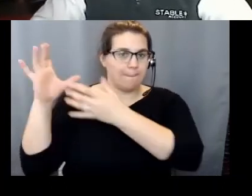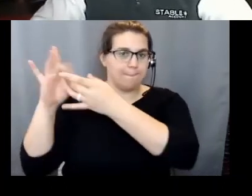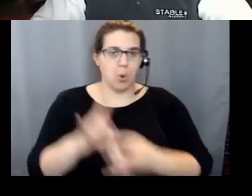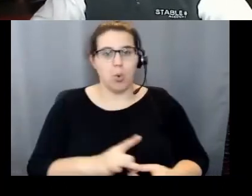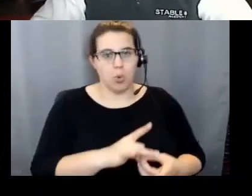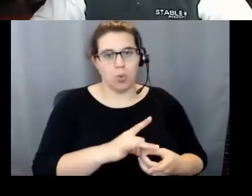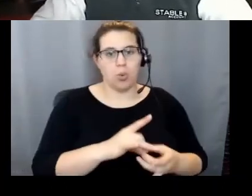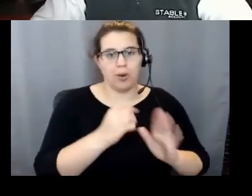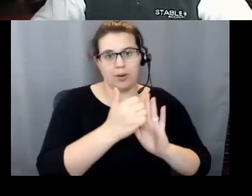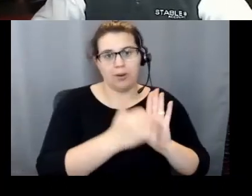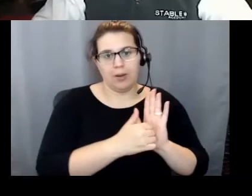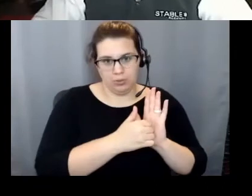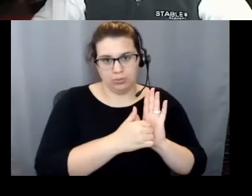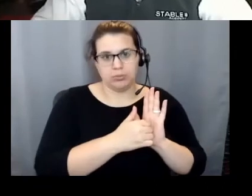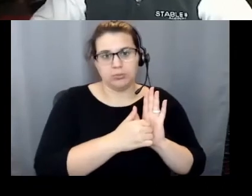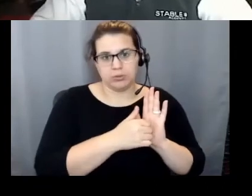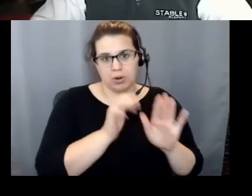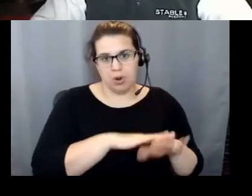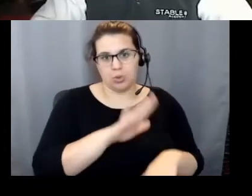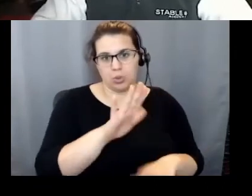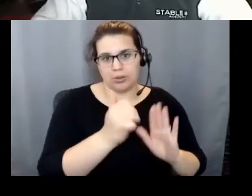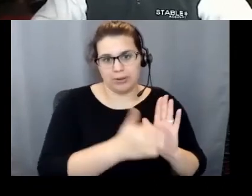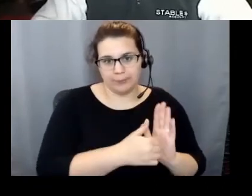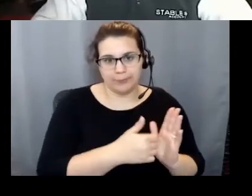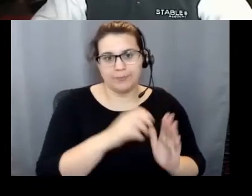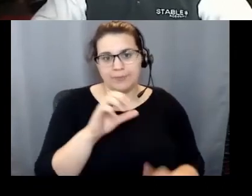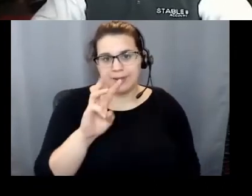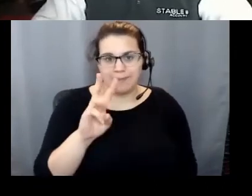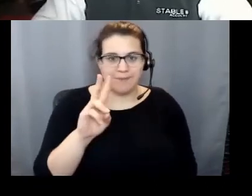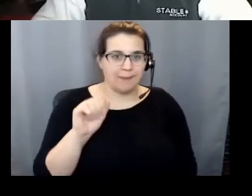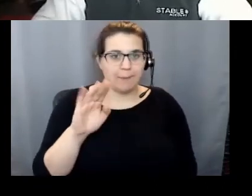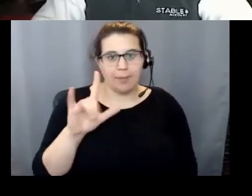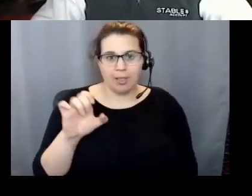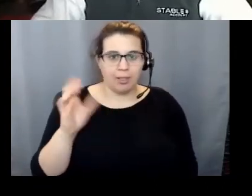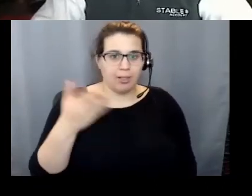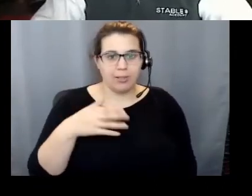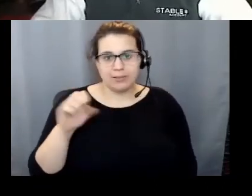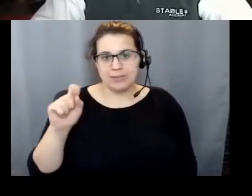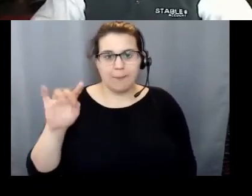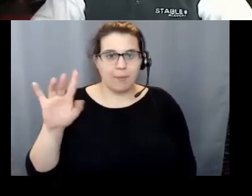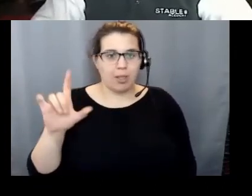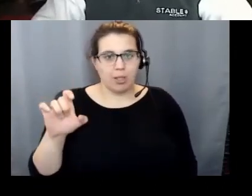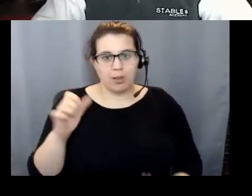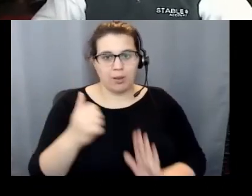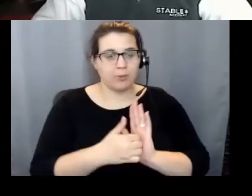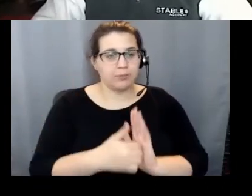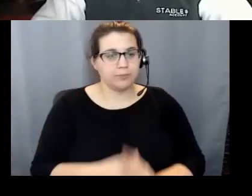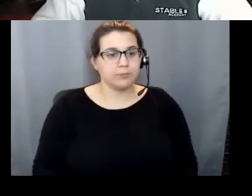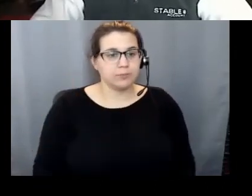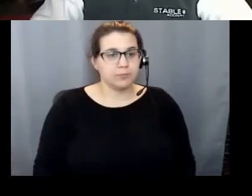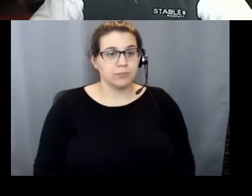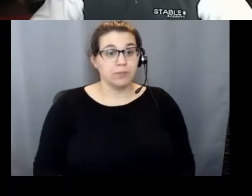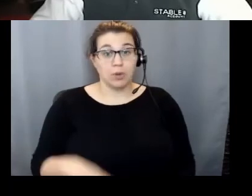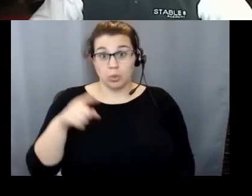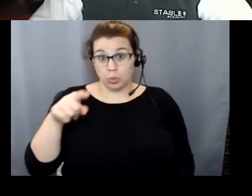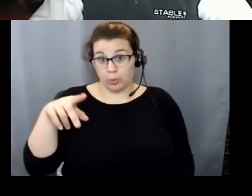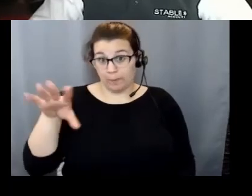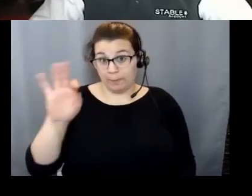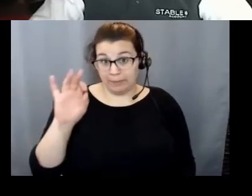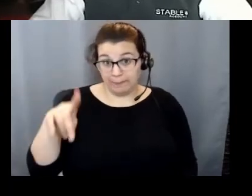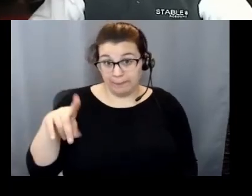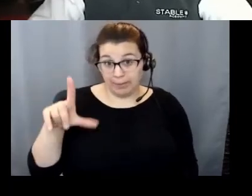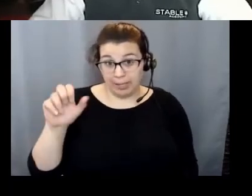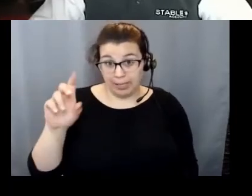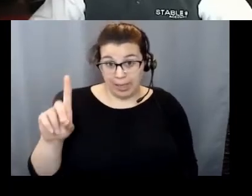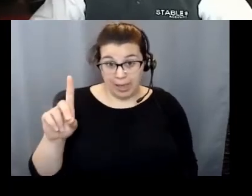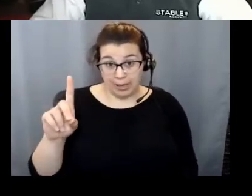your WVABLE account or stable account. So what happens when you select this option, Plaid, which is a vendor that